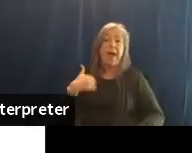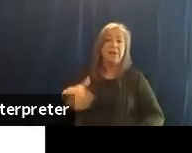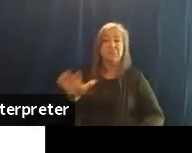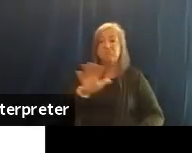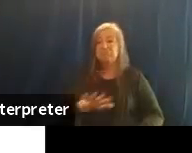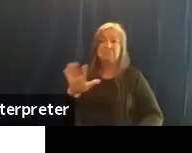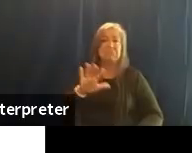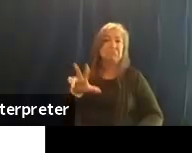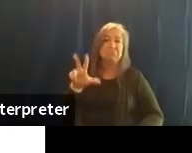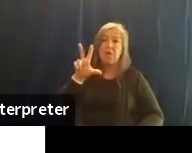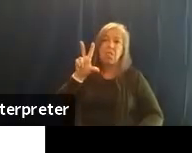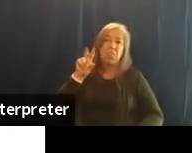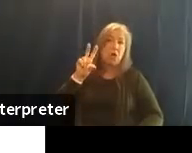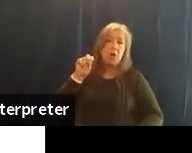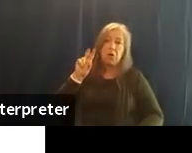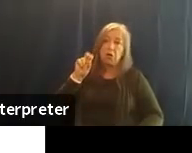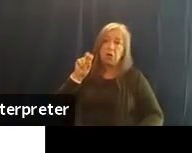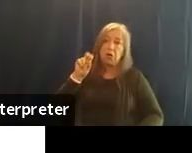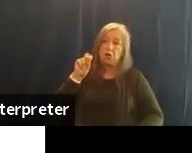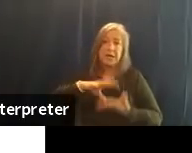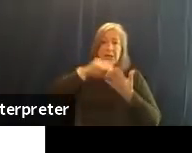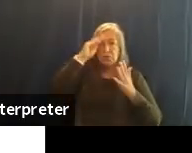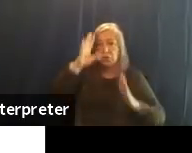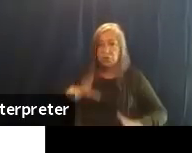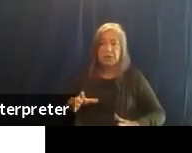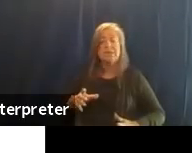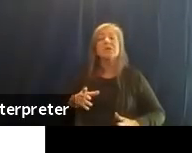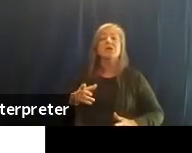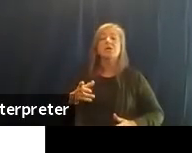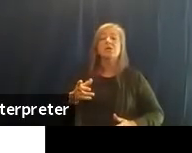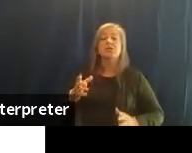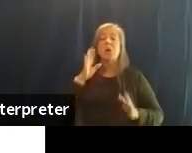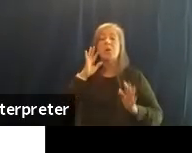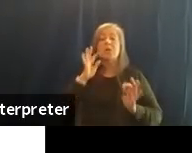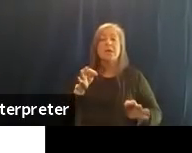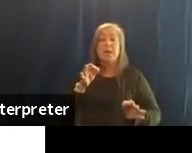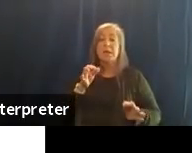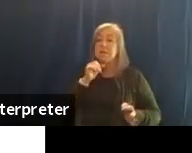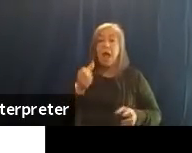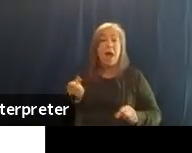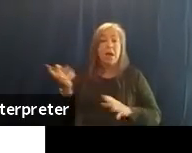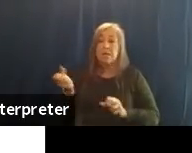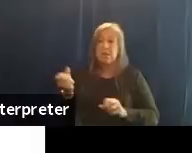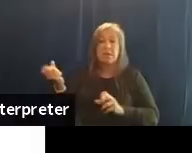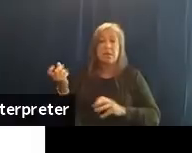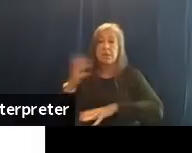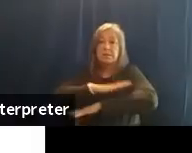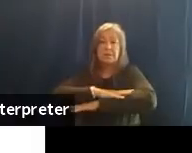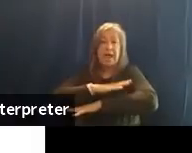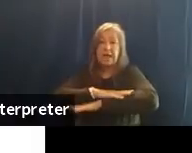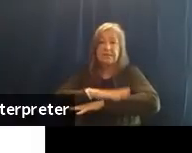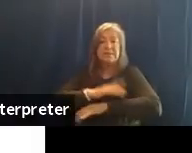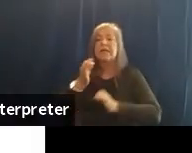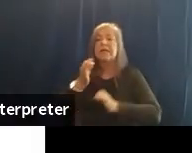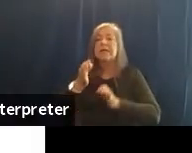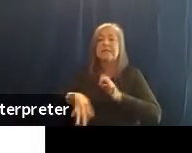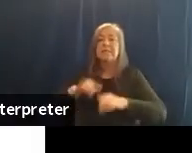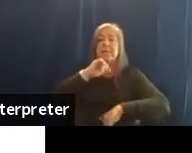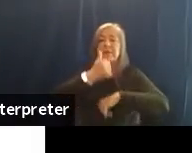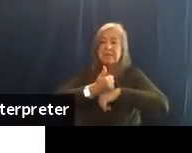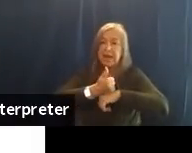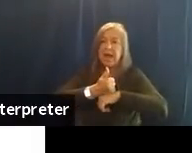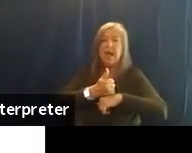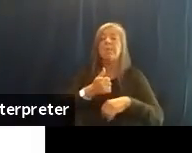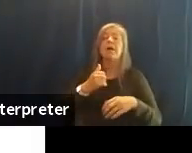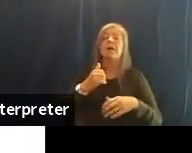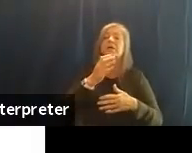to remove some of those desks, we were simply able to keep this standard arrangement and label the desks red dot, blue dot, and just make